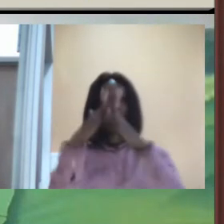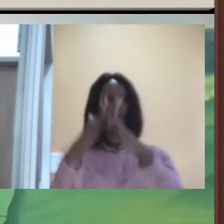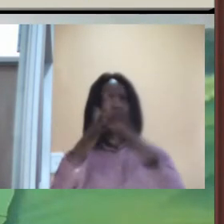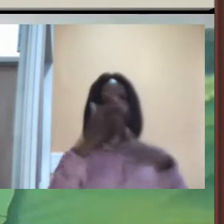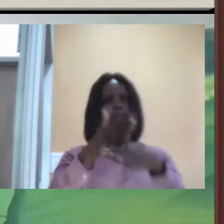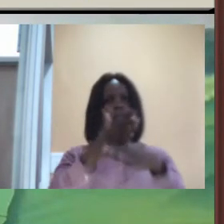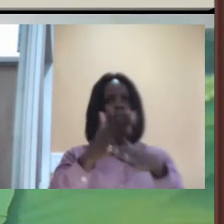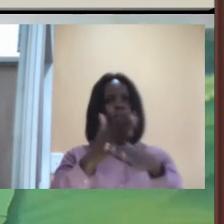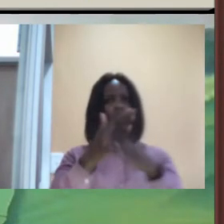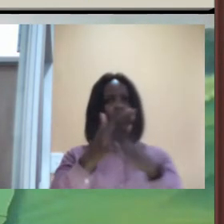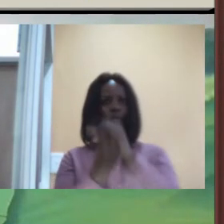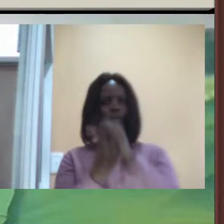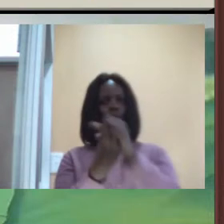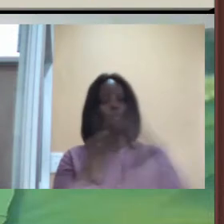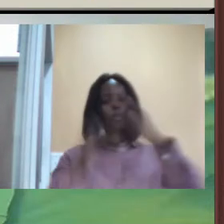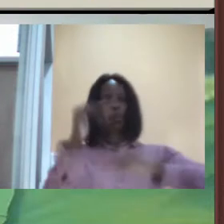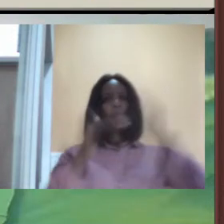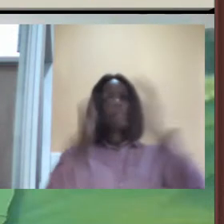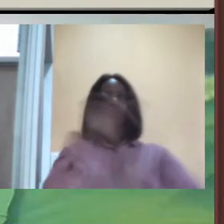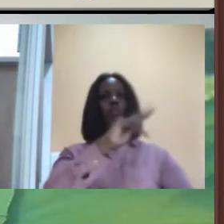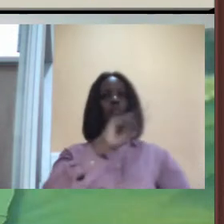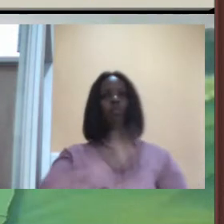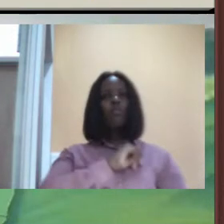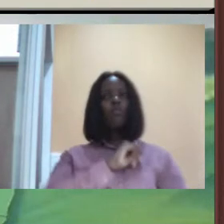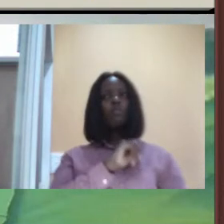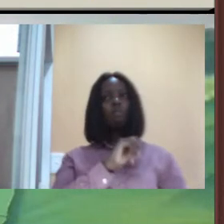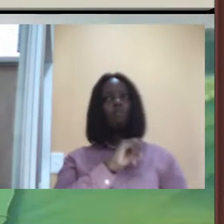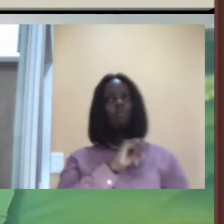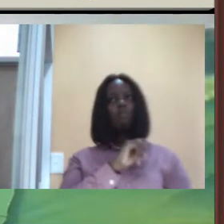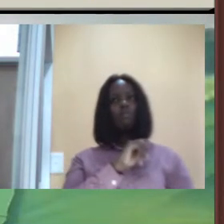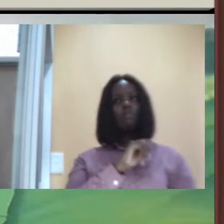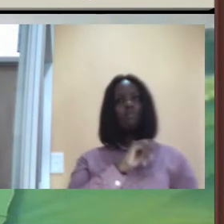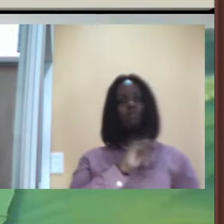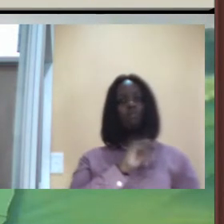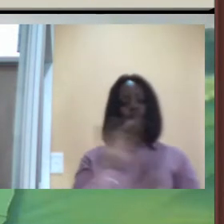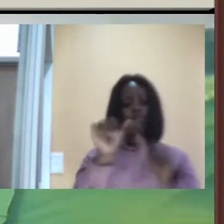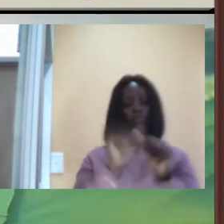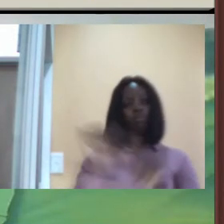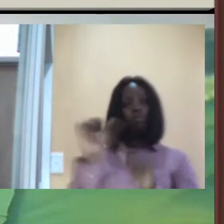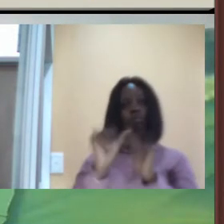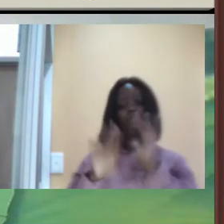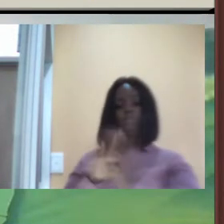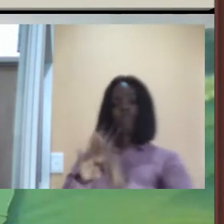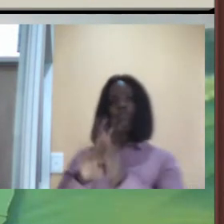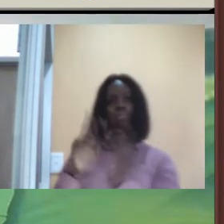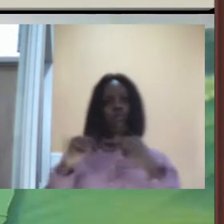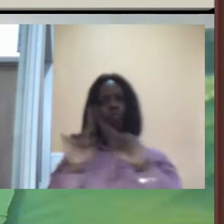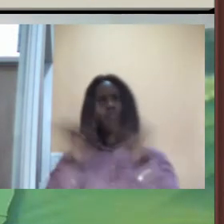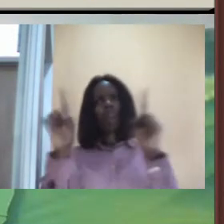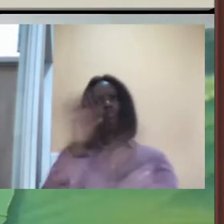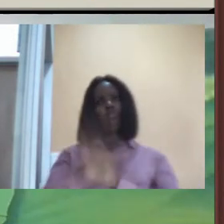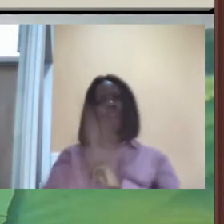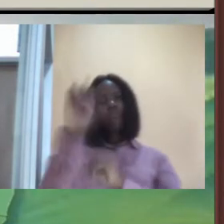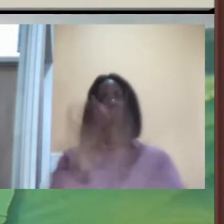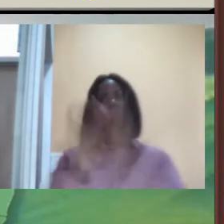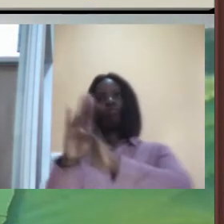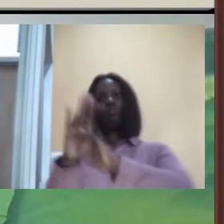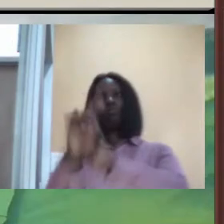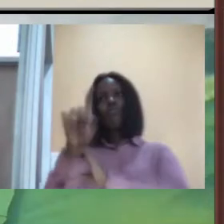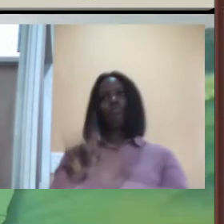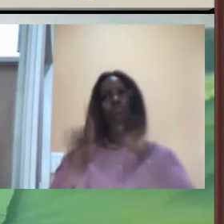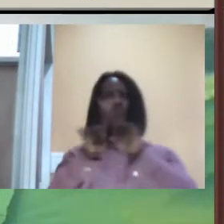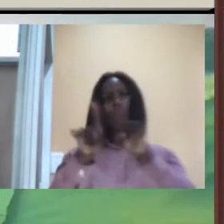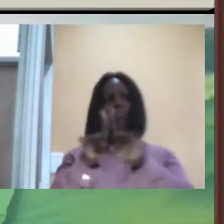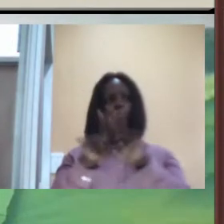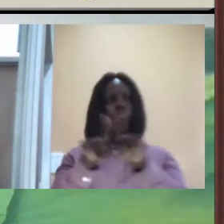together to build this KwaZulu-Natal, not for our betterment, but for the better of our country and also for the